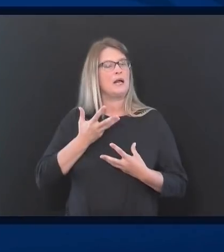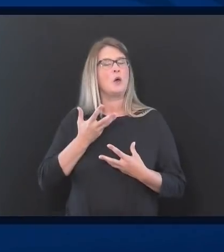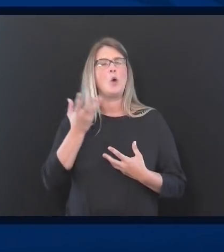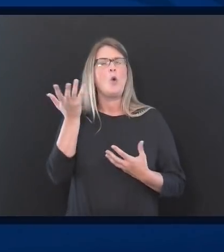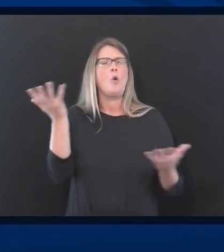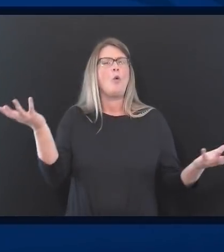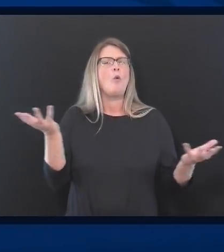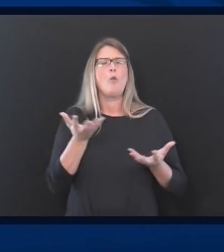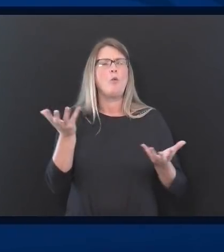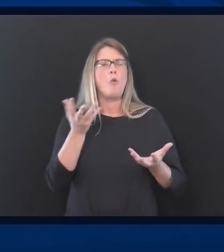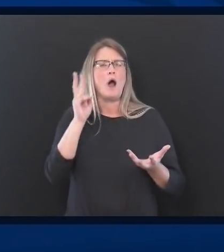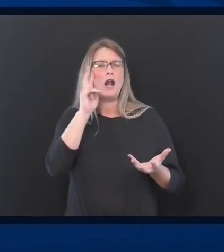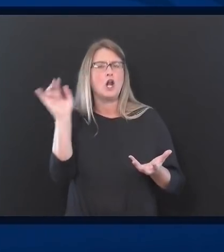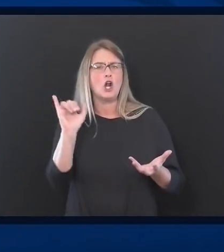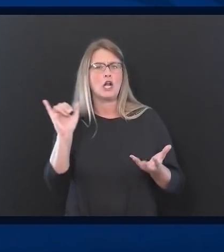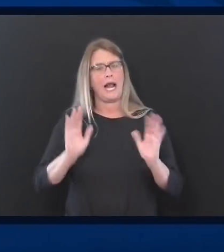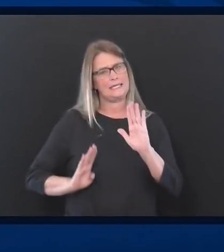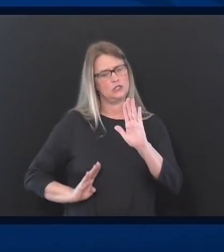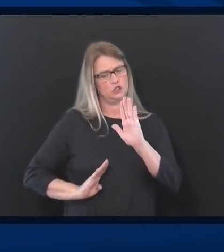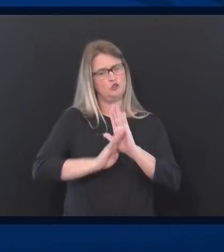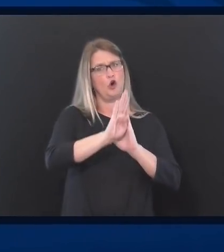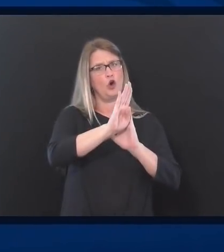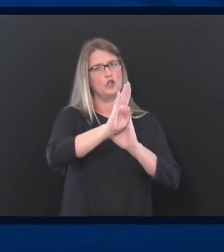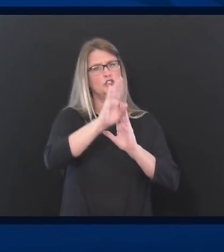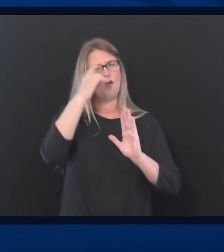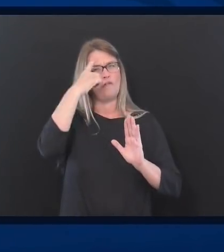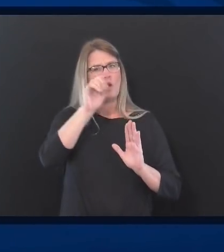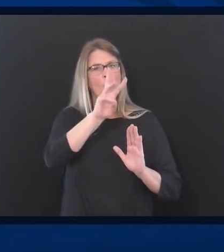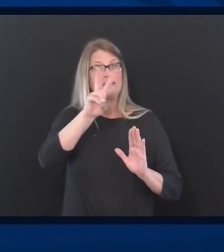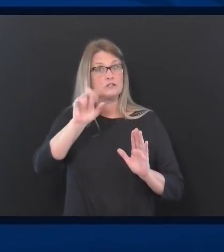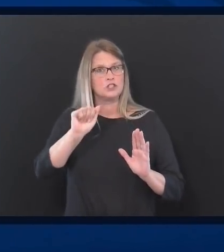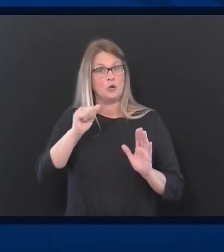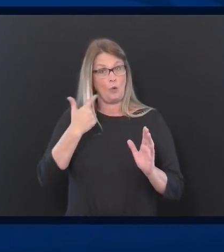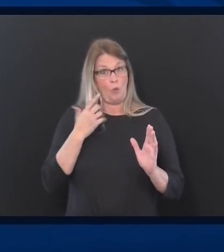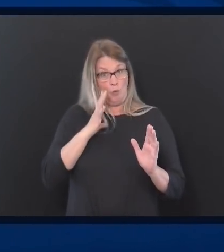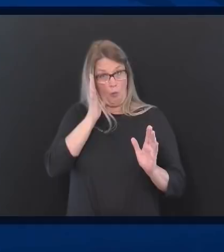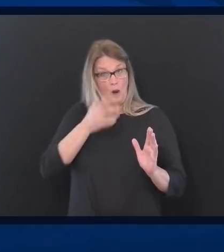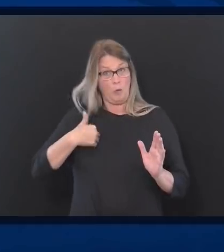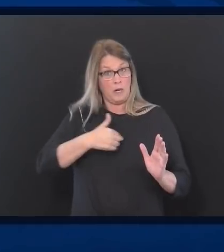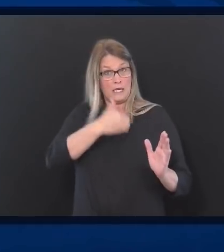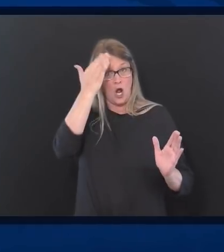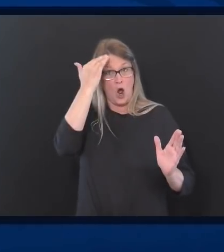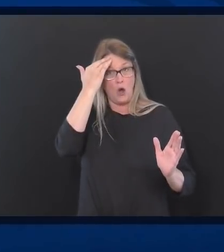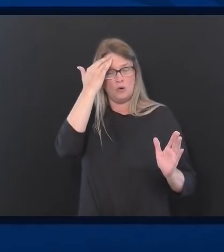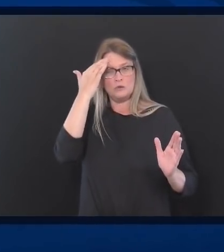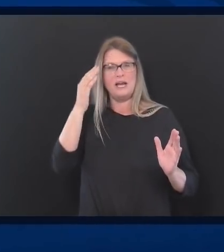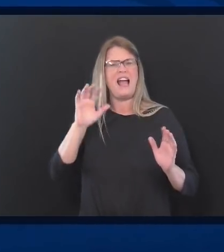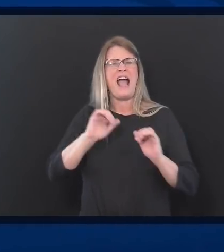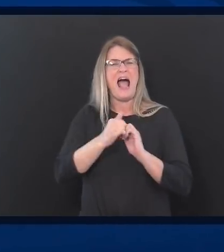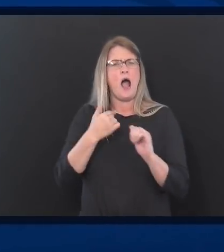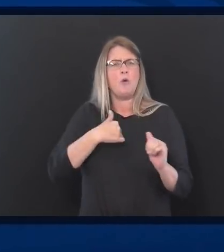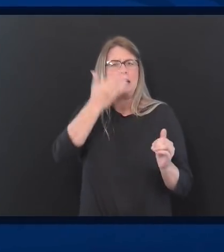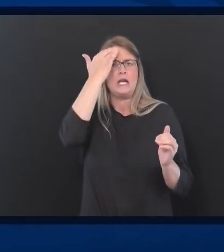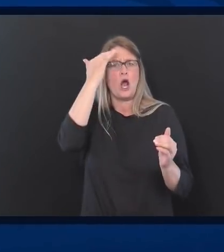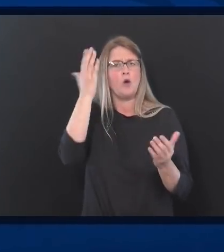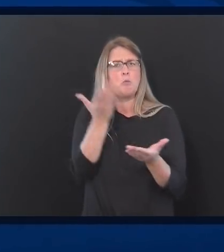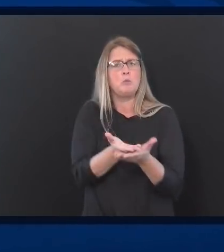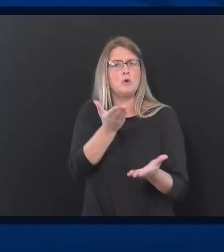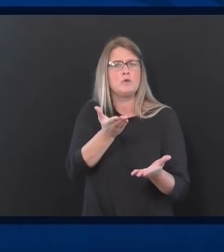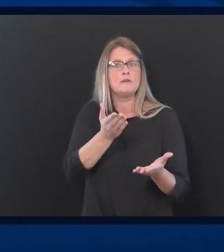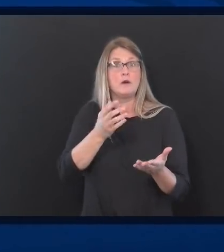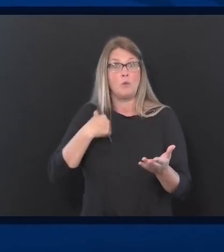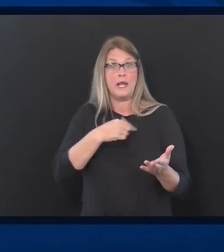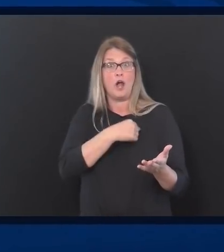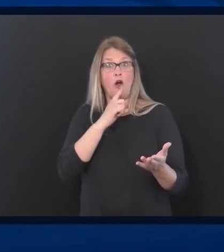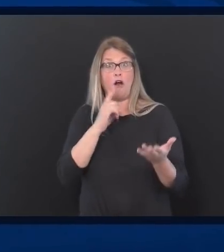in real time. Like, what will that look like for West Virginians, do you think? And what would be the indication that we're moving out of that surge? And